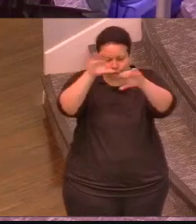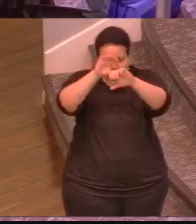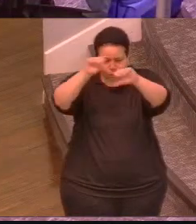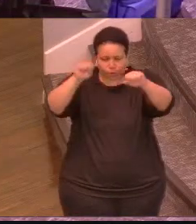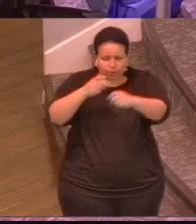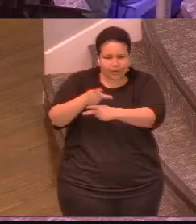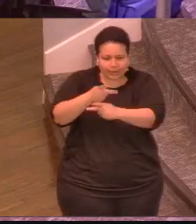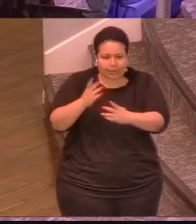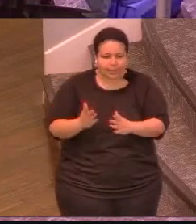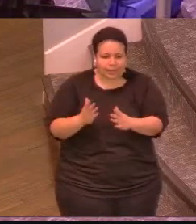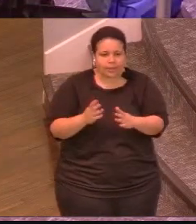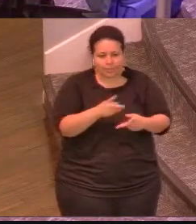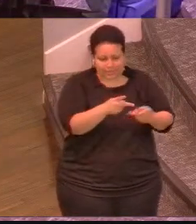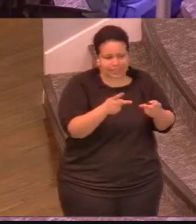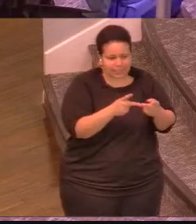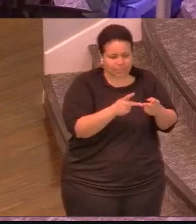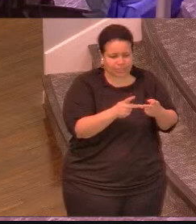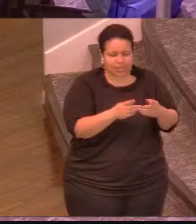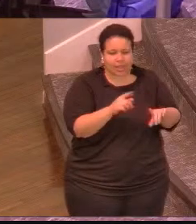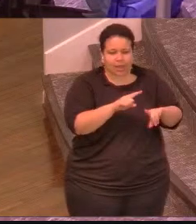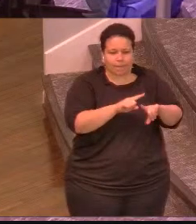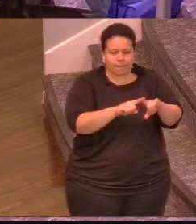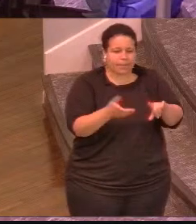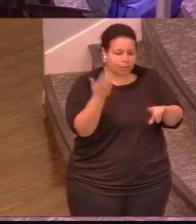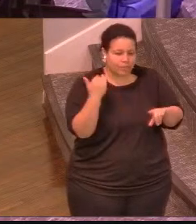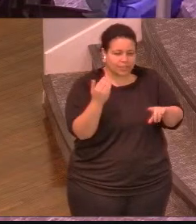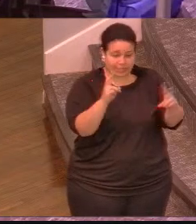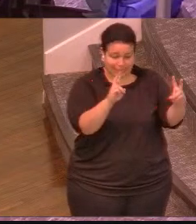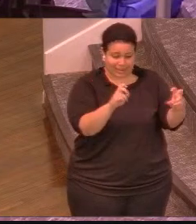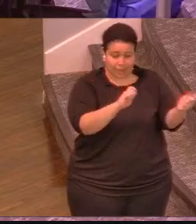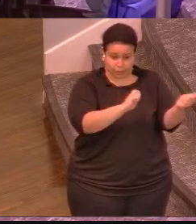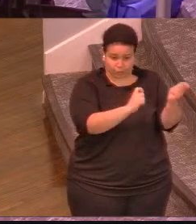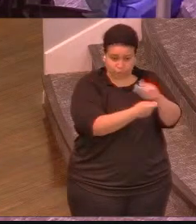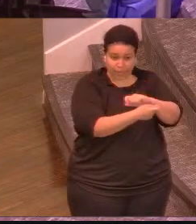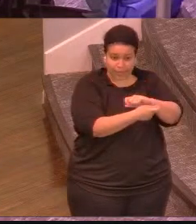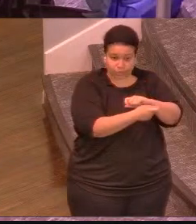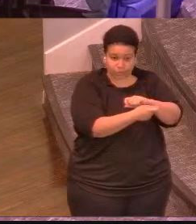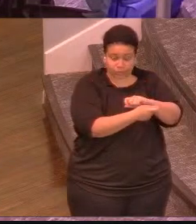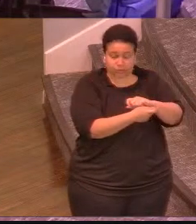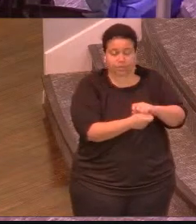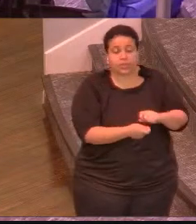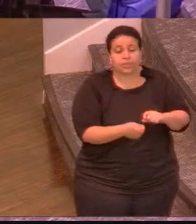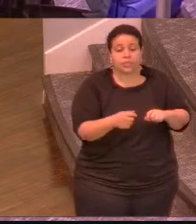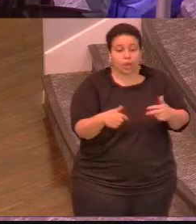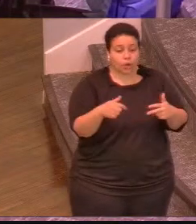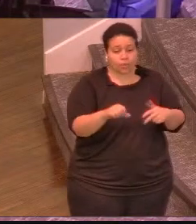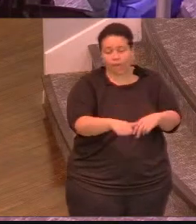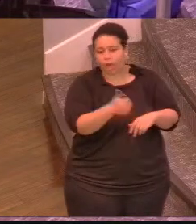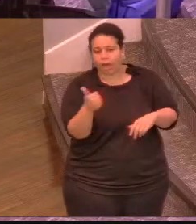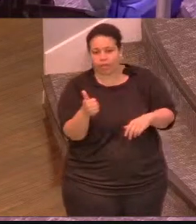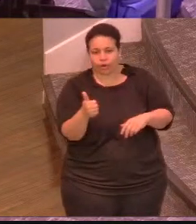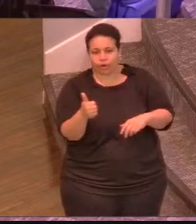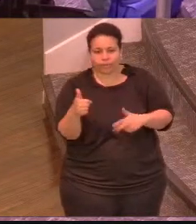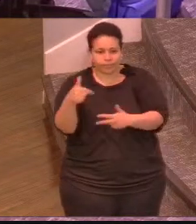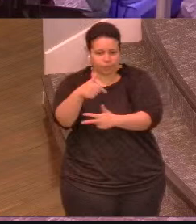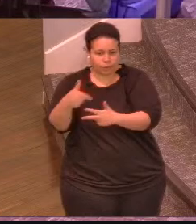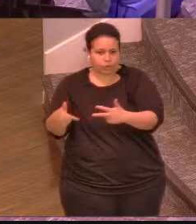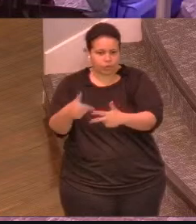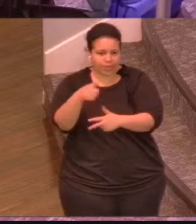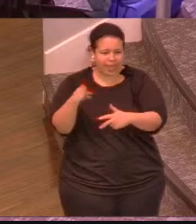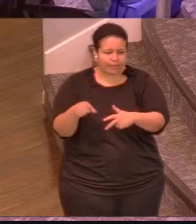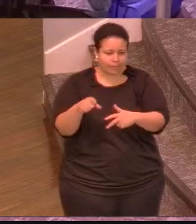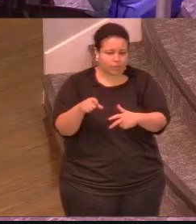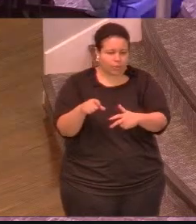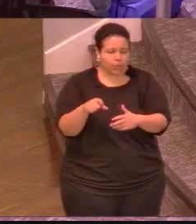the titles changed, so those would be comparable to that. And so then those other 3 maybe then have to come out